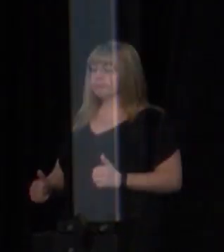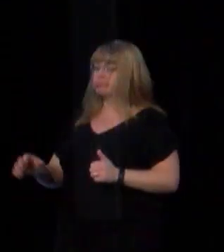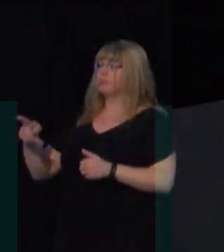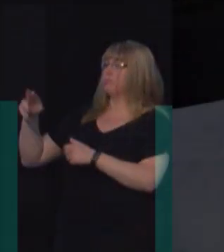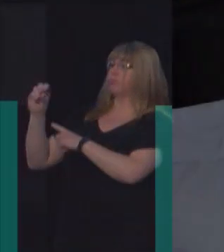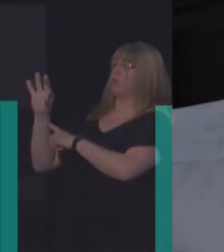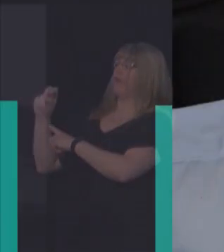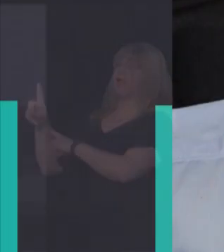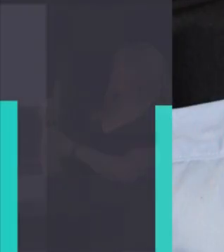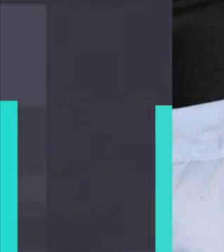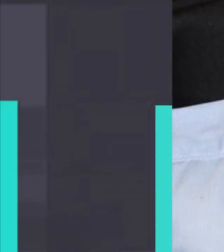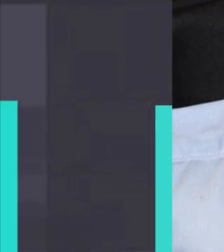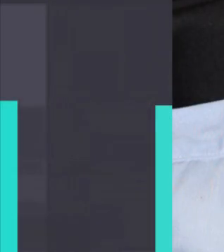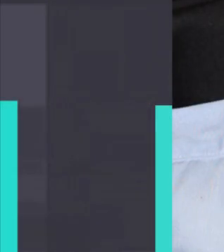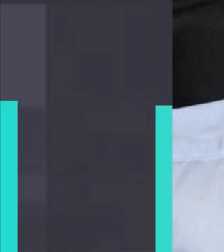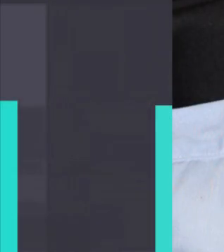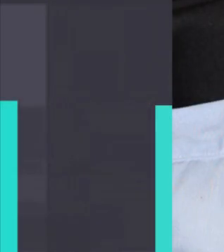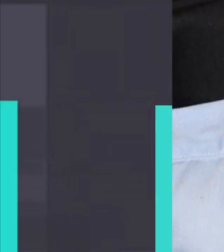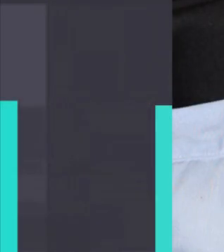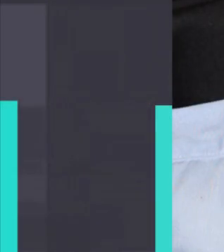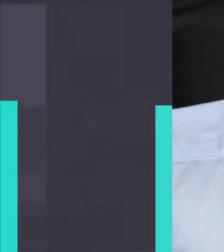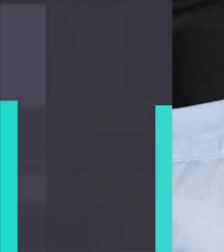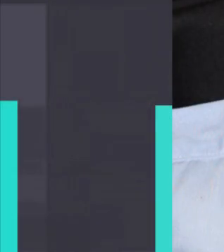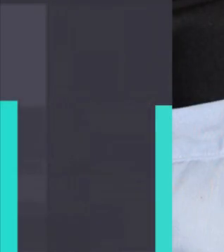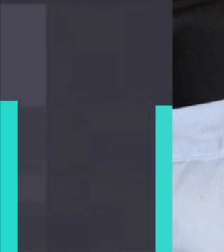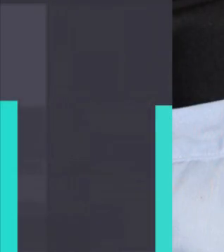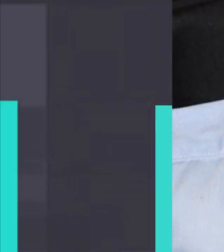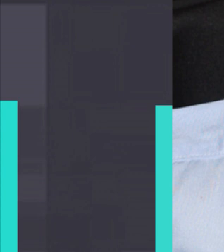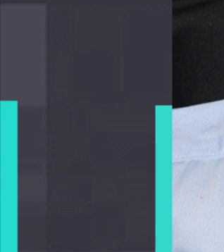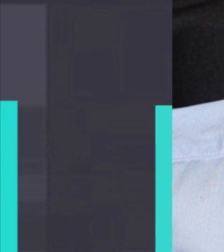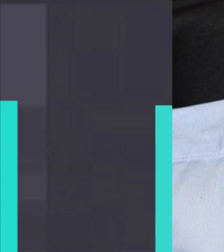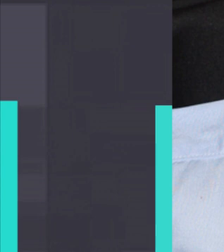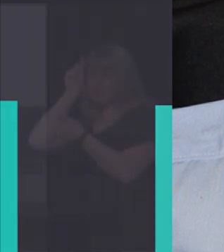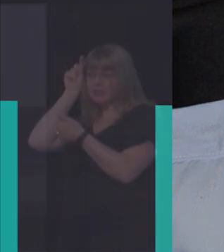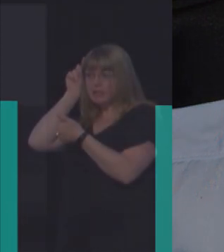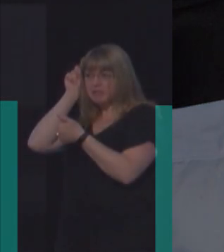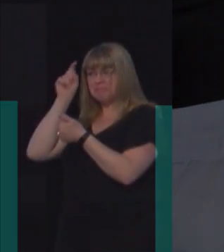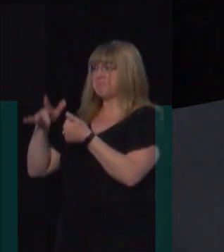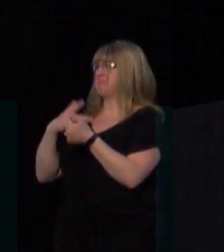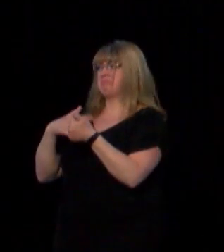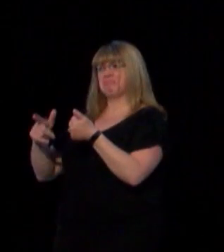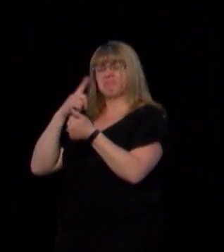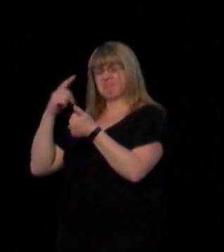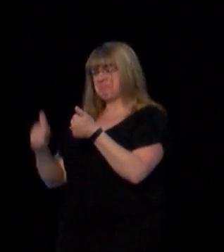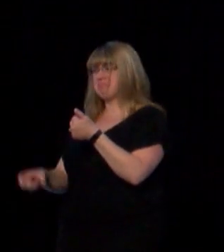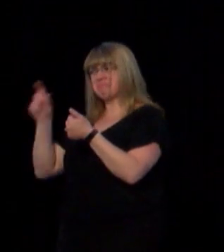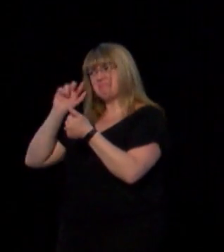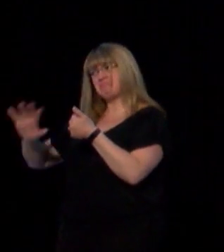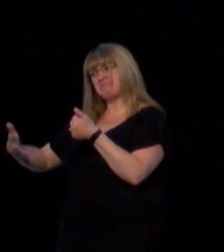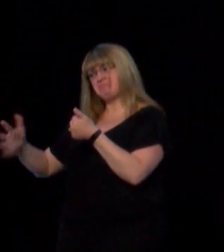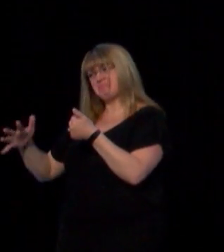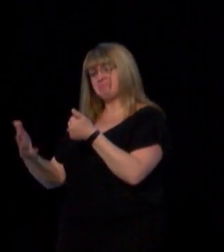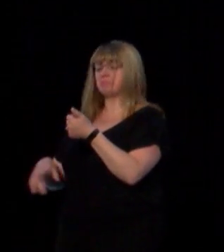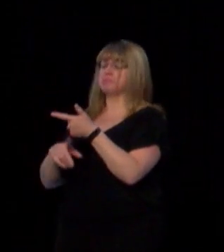we had a choice. We could try hearing aids, although it was believed that they may not work due to the profound level of hearing loss. Or we could also